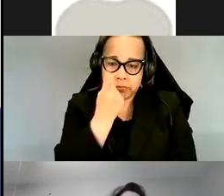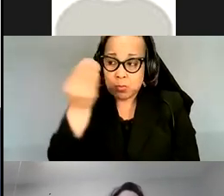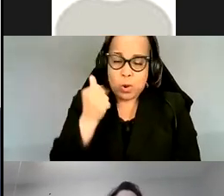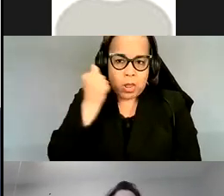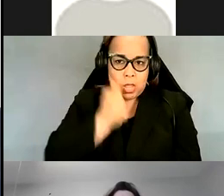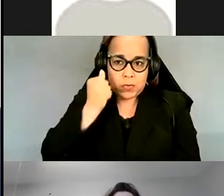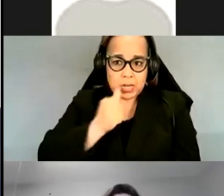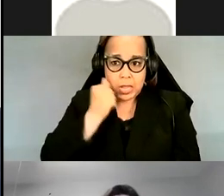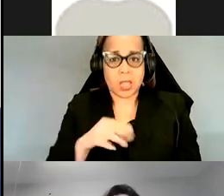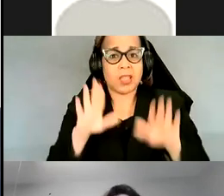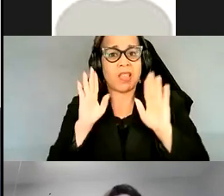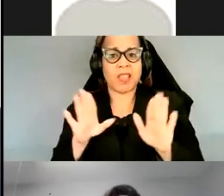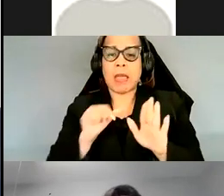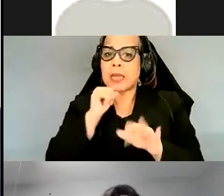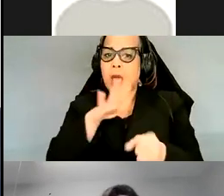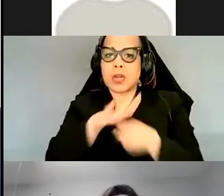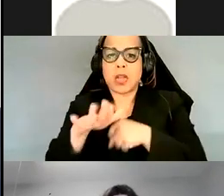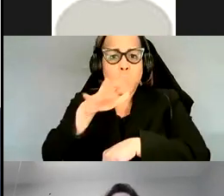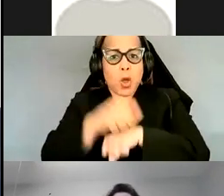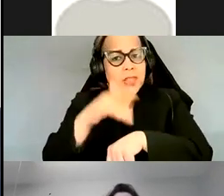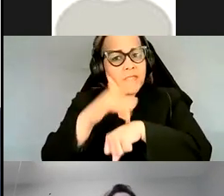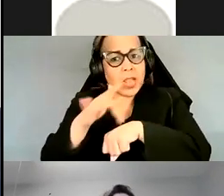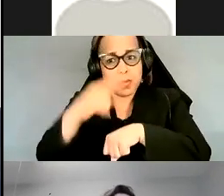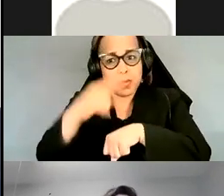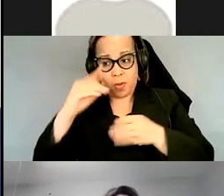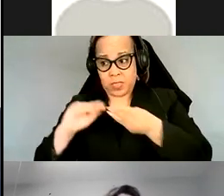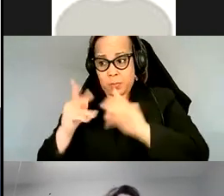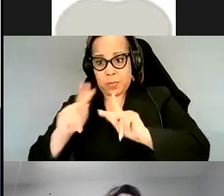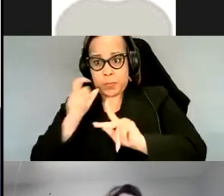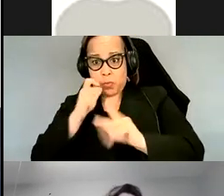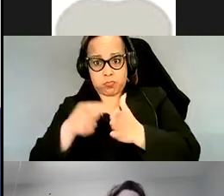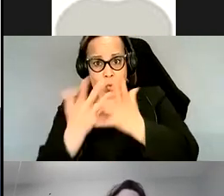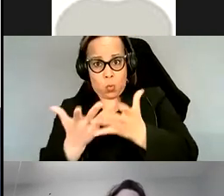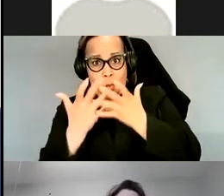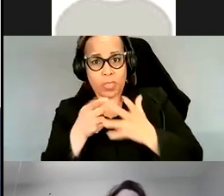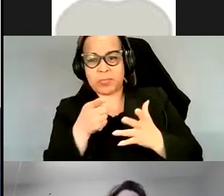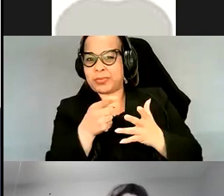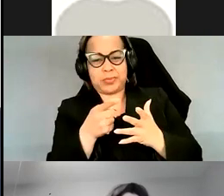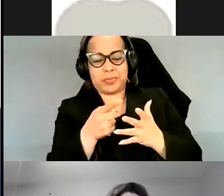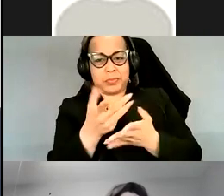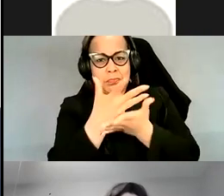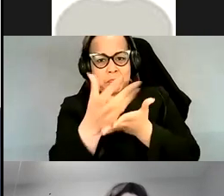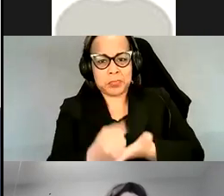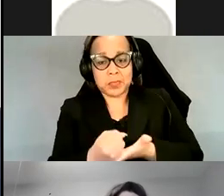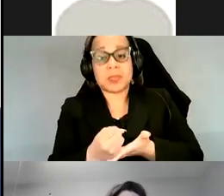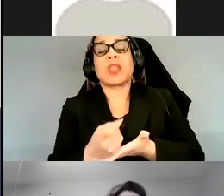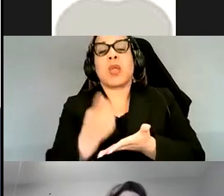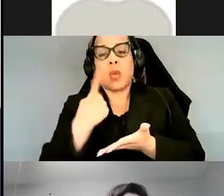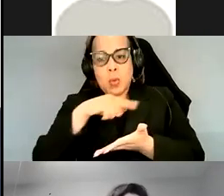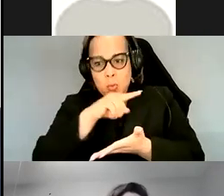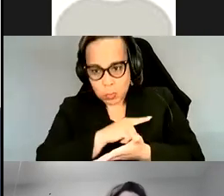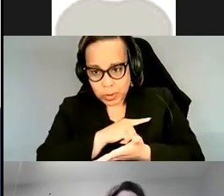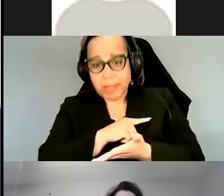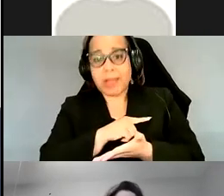day, is just there are not enough appointments available for the number of people that want them. As I've said, we are dispensing, we